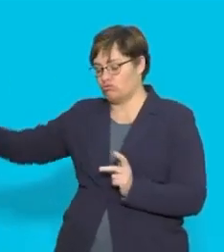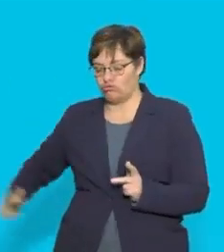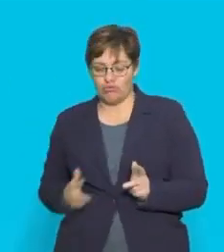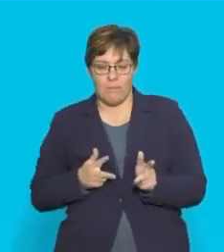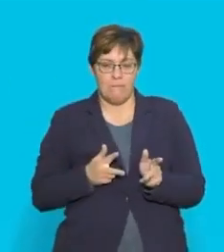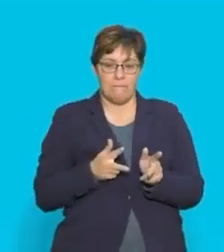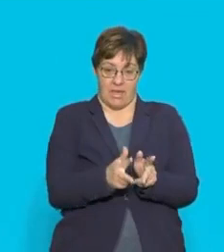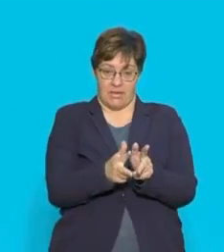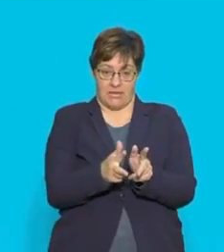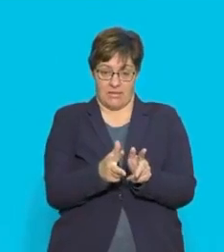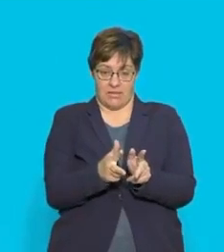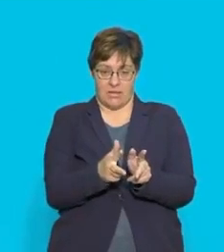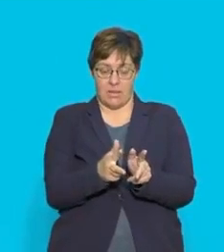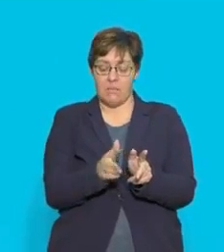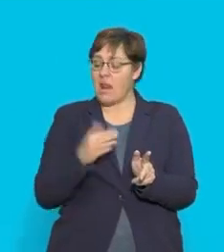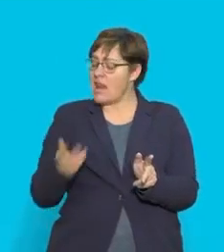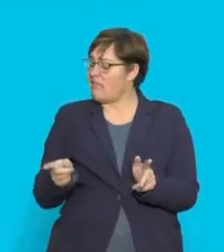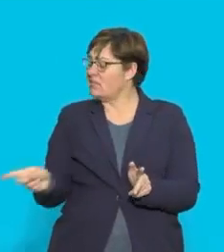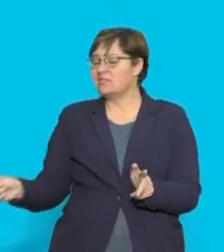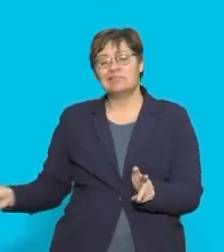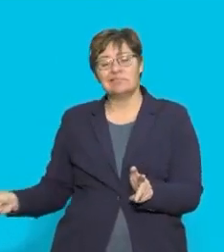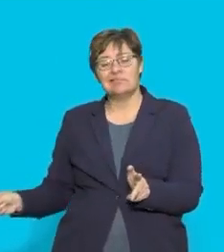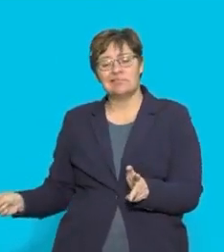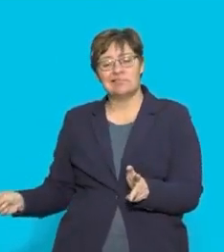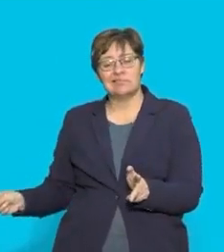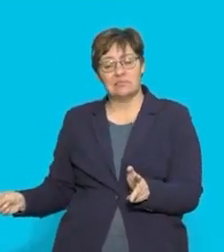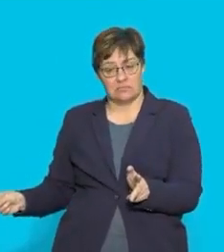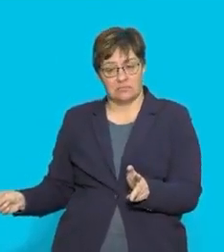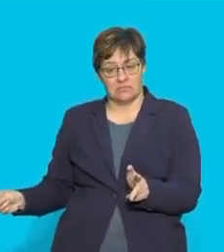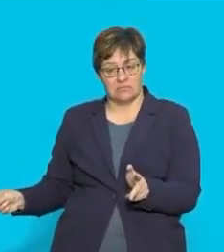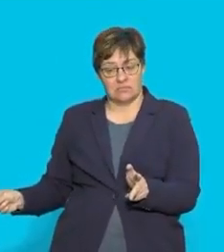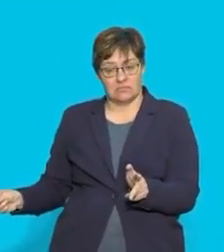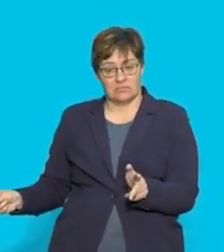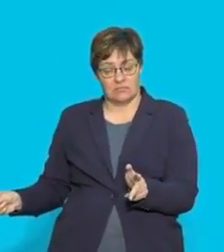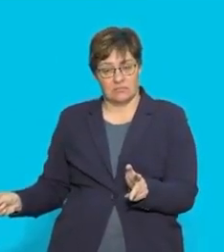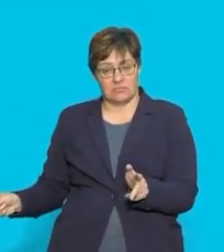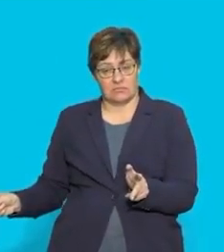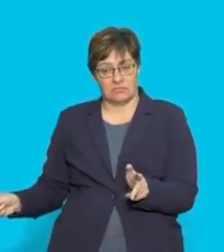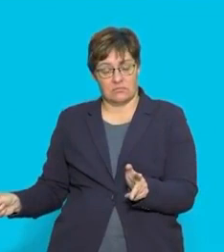has 6 choices, which will be 6.